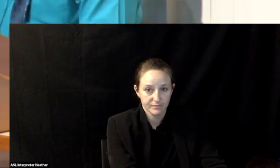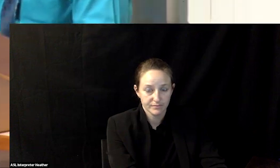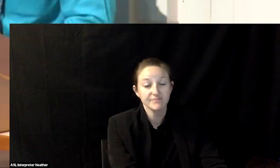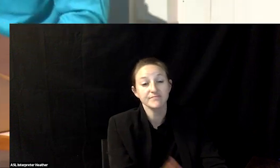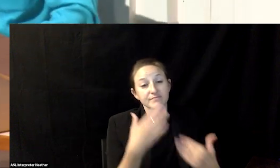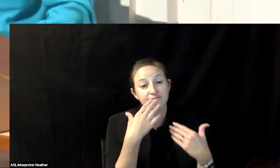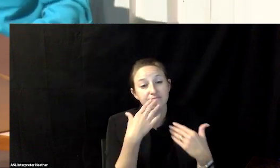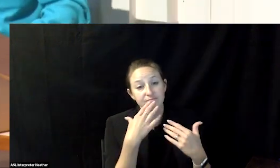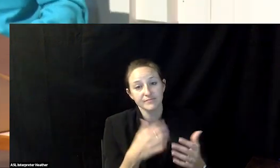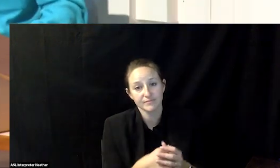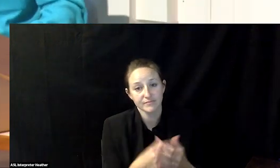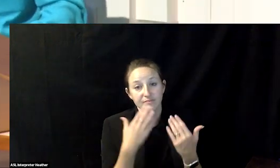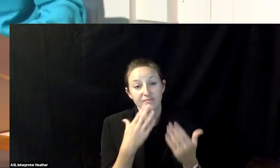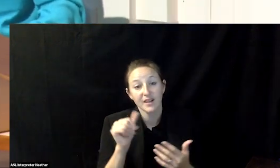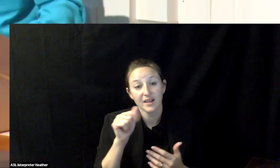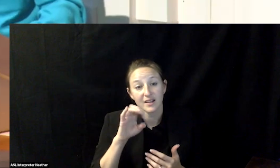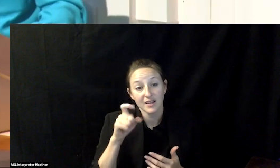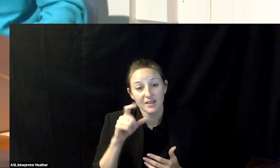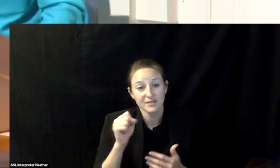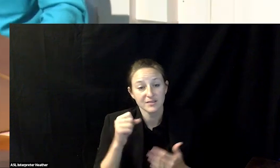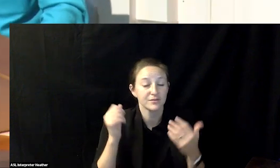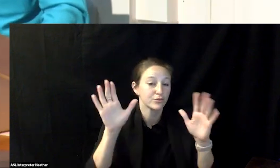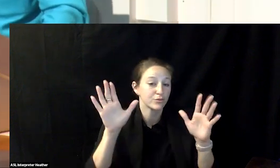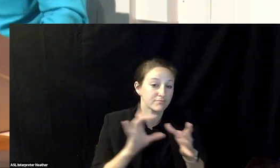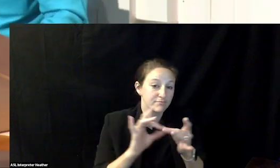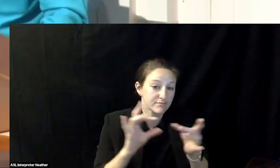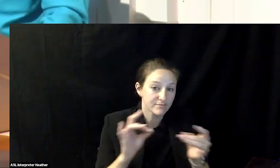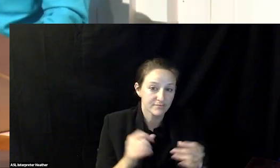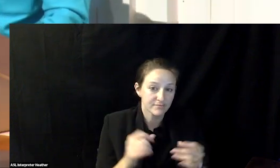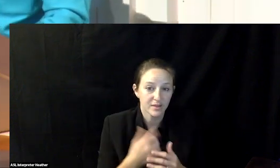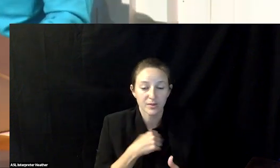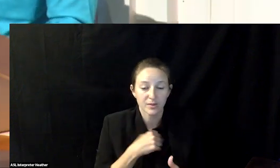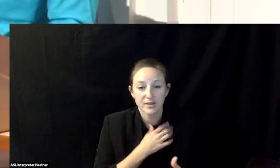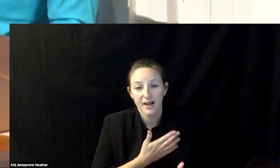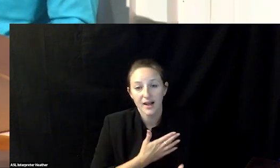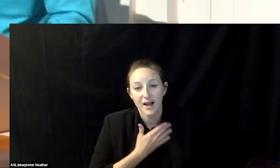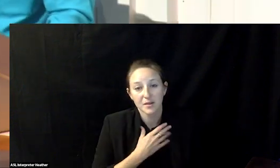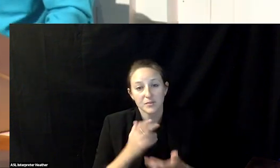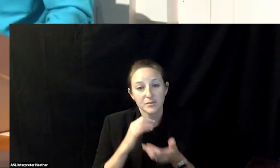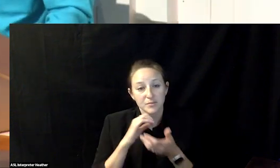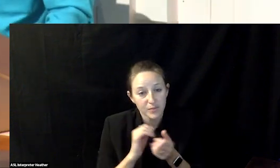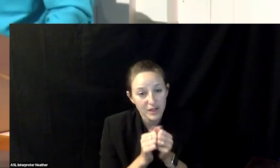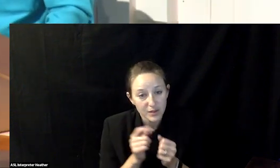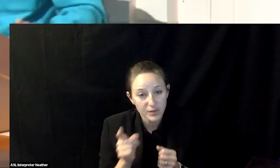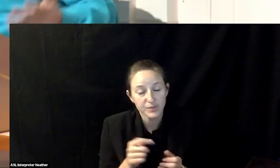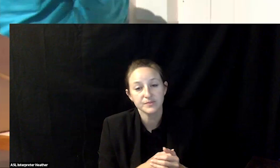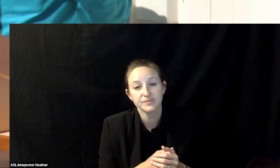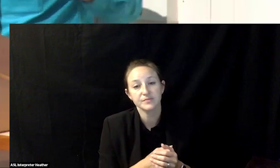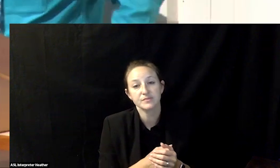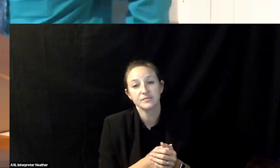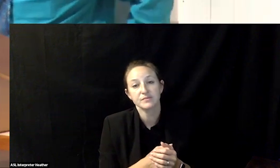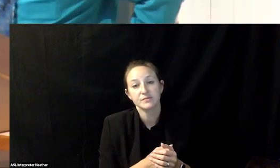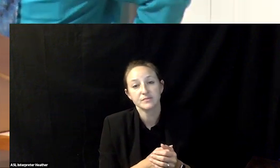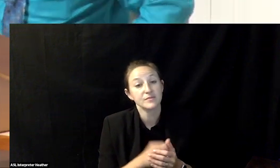Thank you, Alexis, for those great remarks. We're so happy to partner with you and your whole